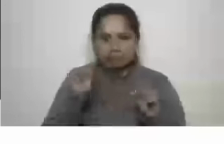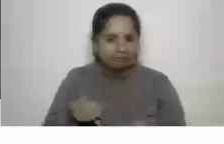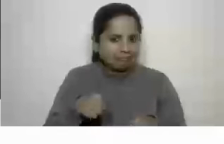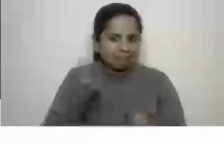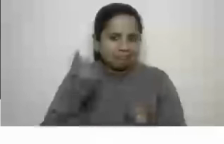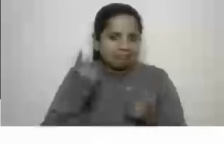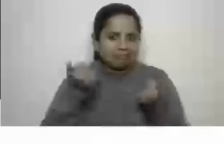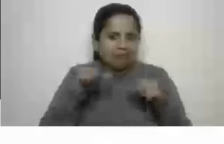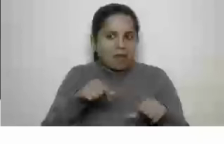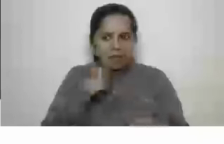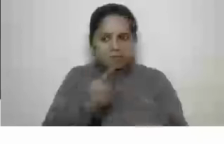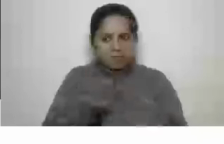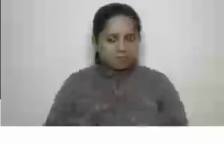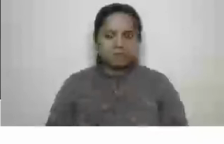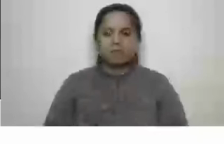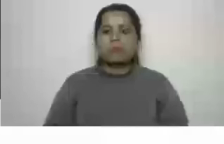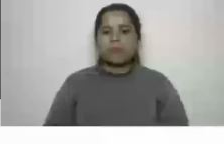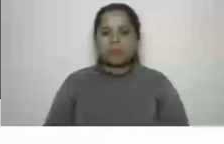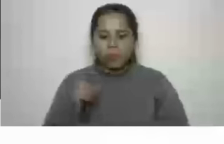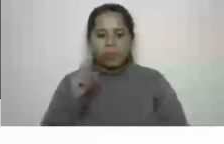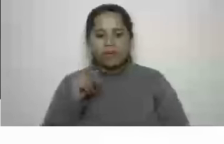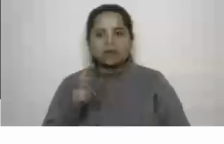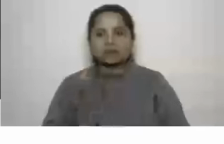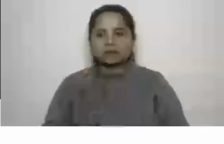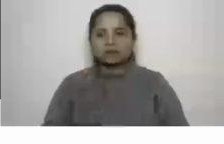anything. Okay.